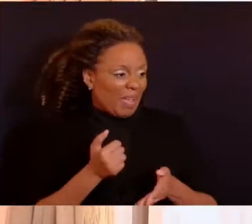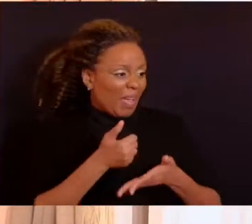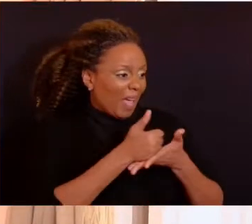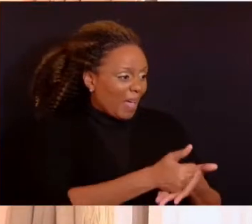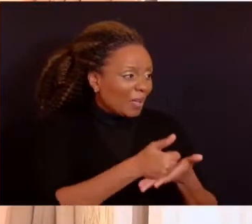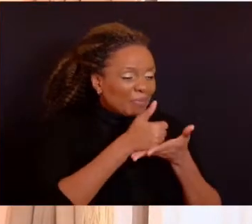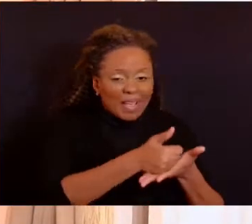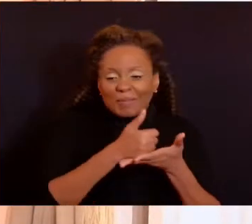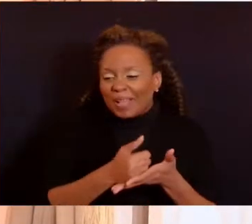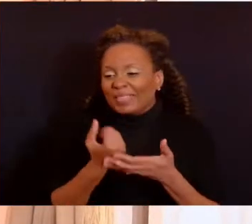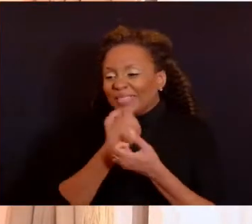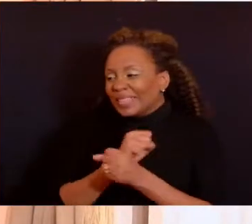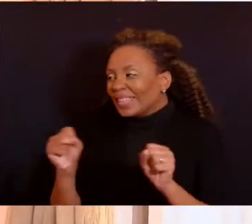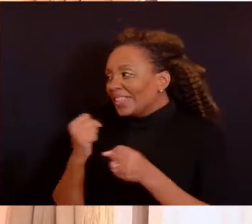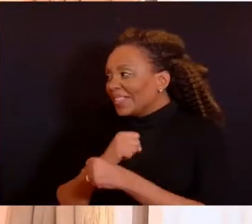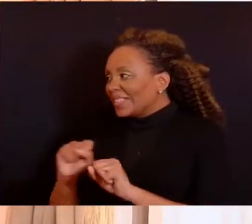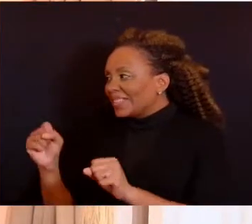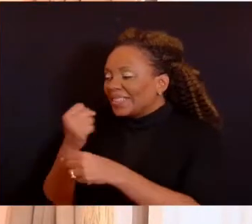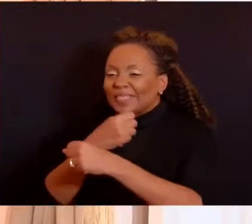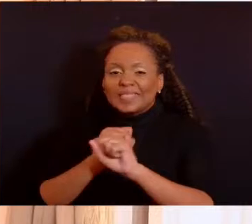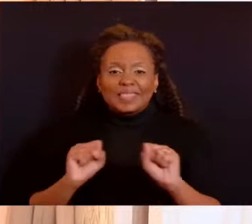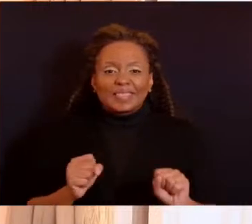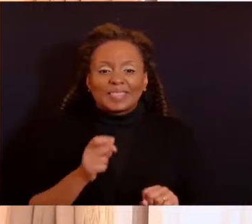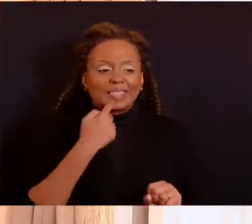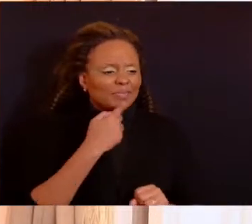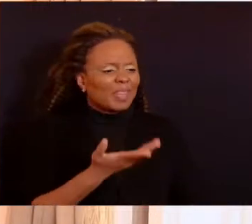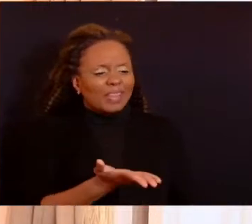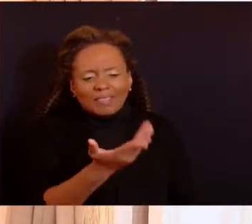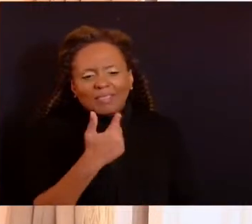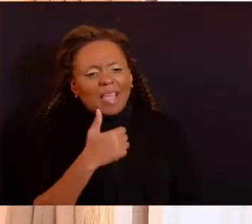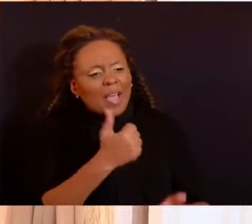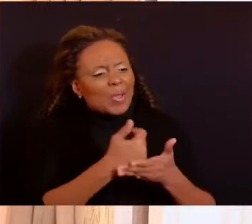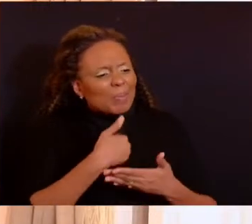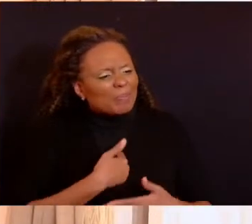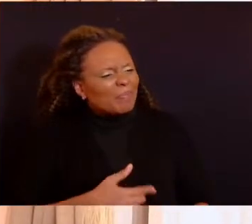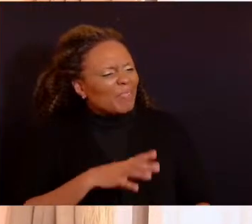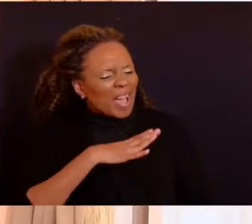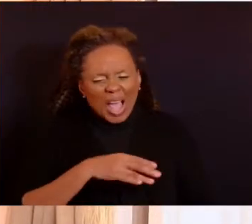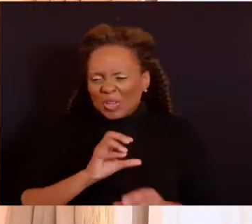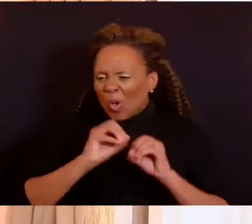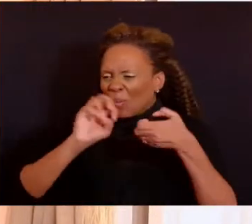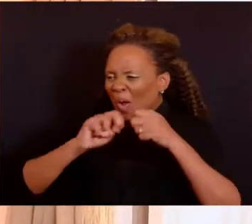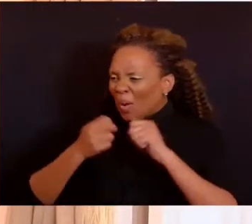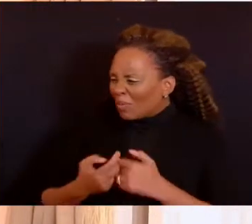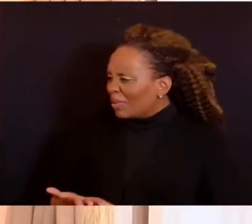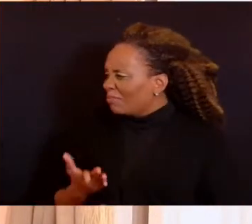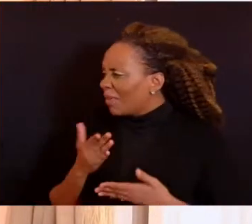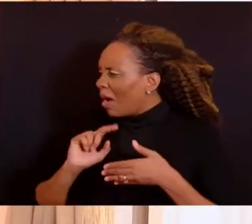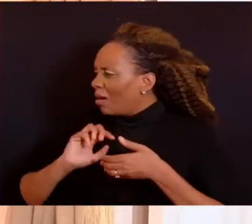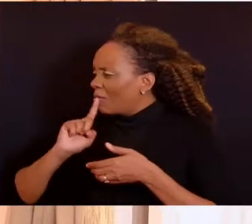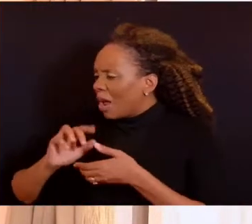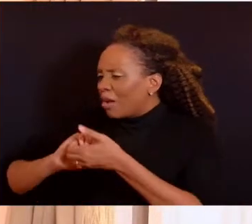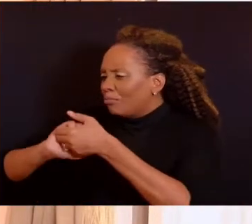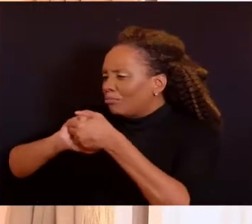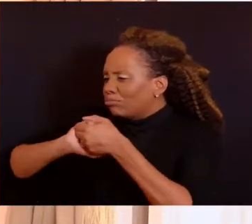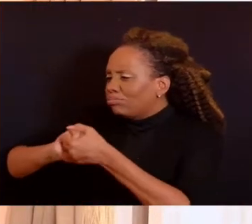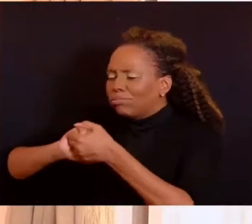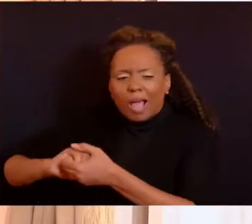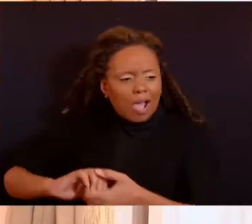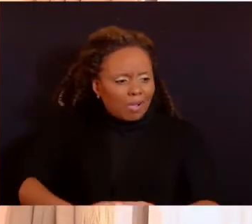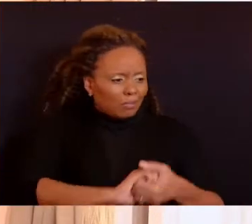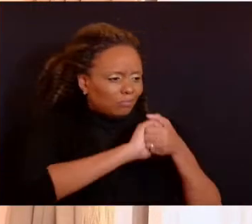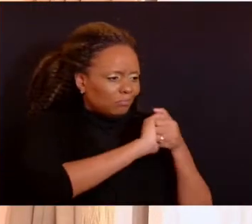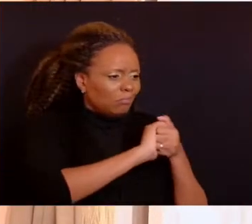people said, boy, I live good with, or the people said we had to go for them. And that sense of community spirit, that sense